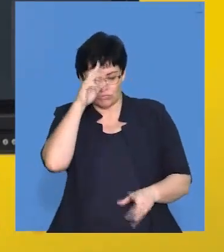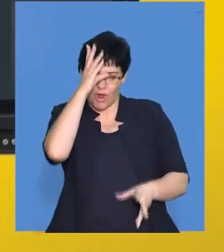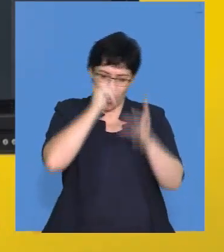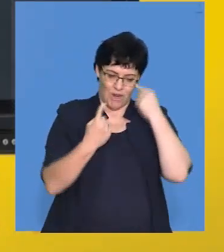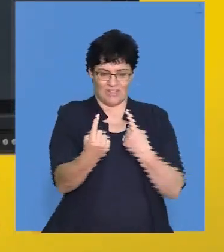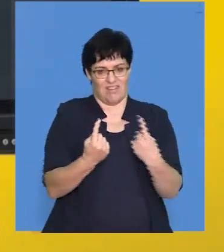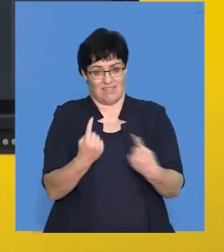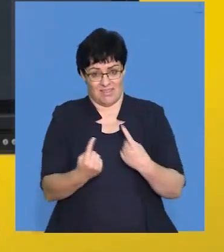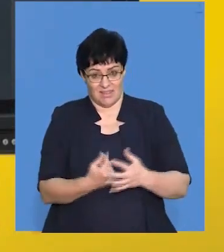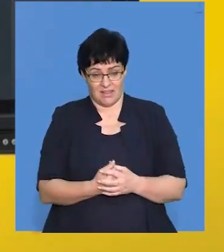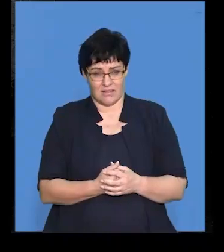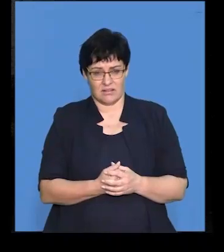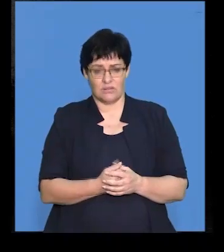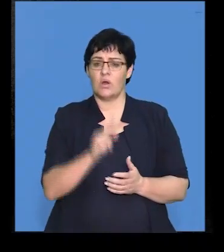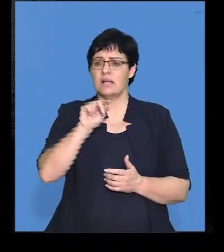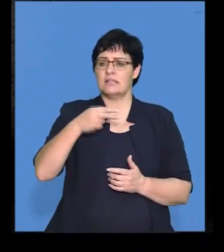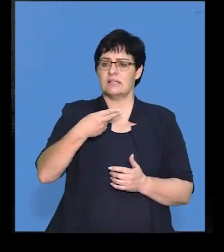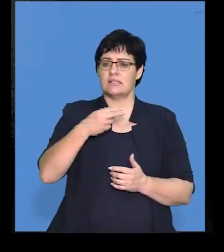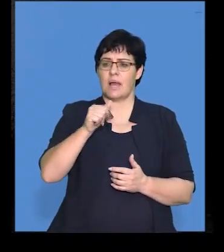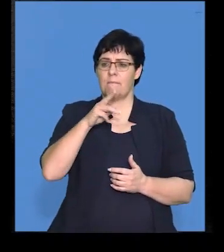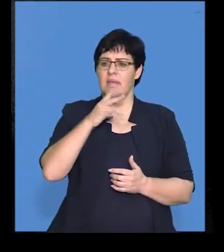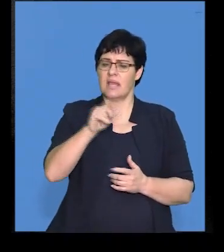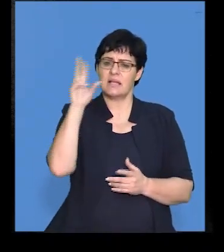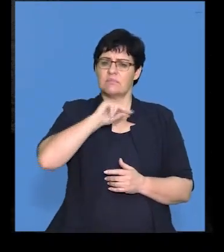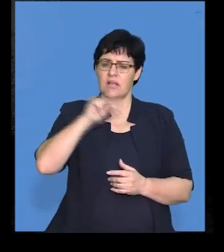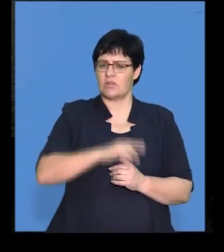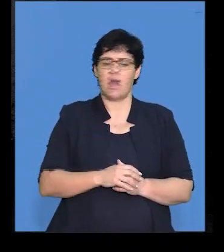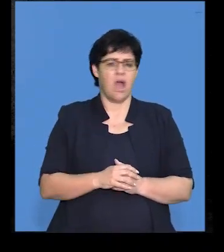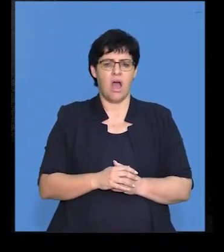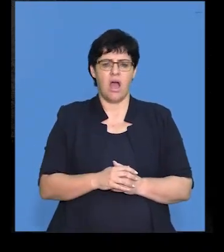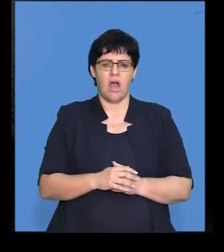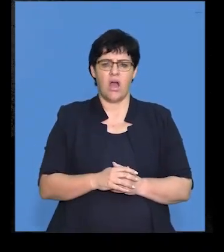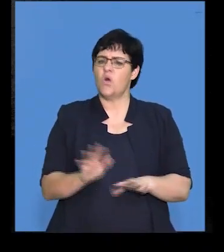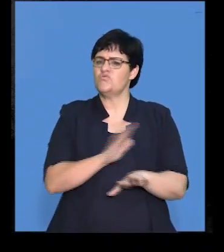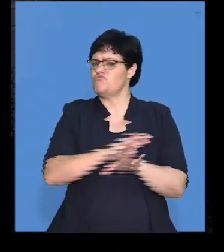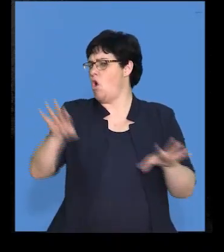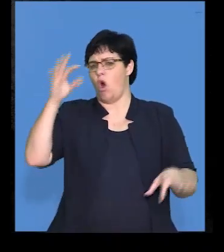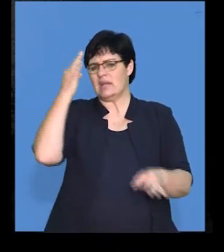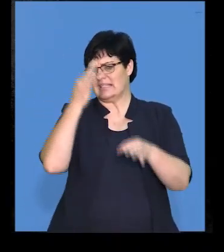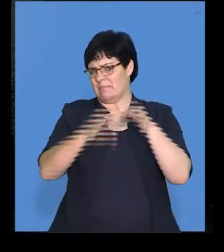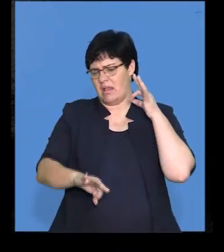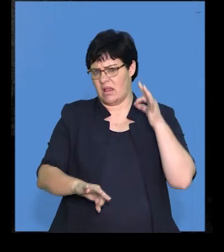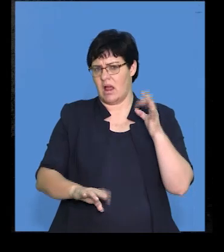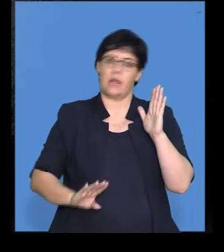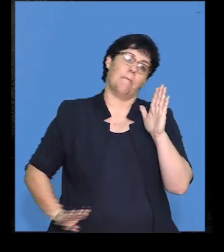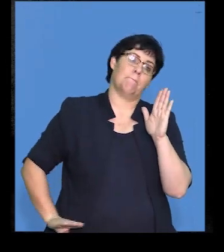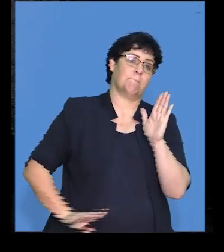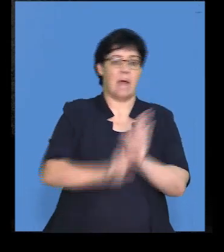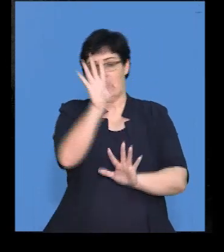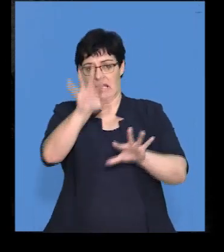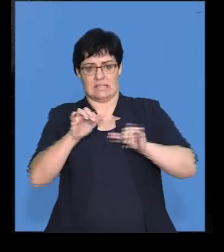one another. And so in Tammy's speech, he says, it's not as simple as